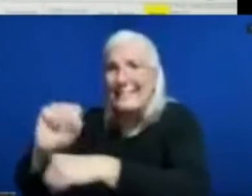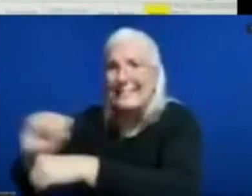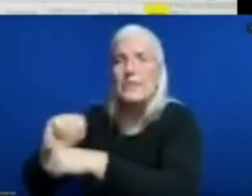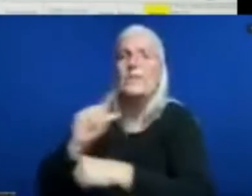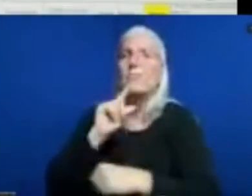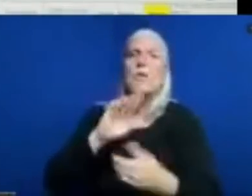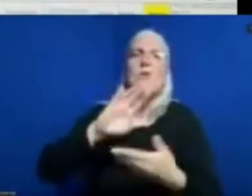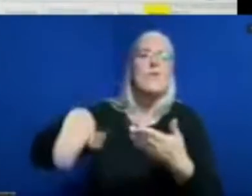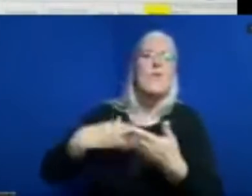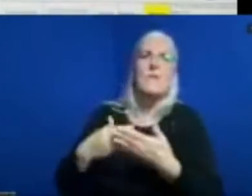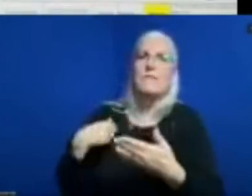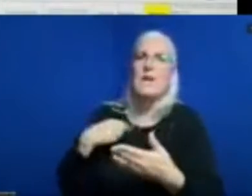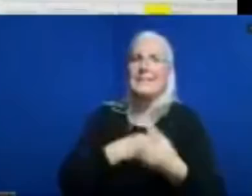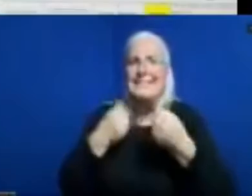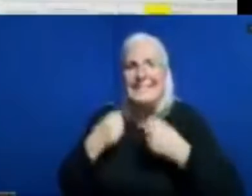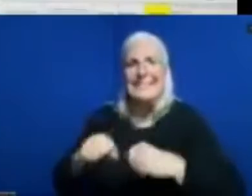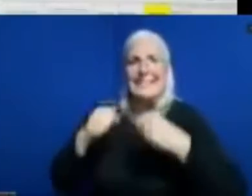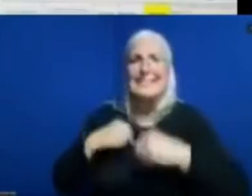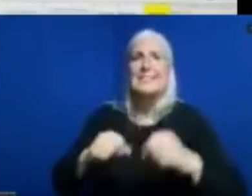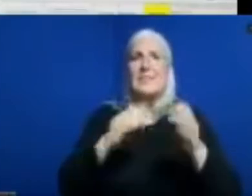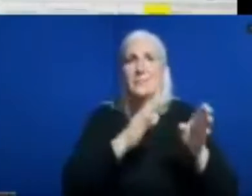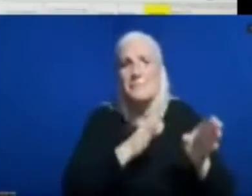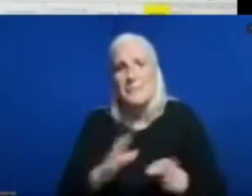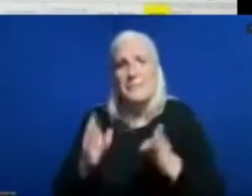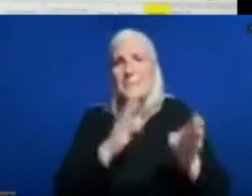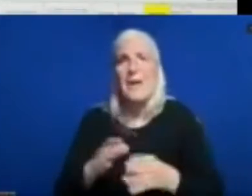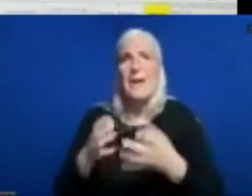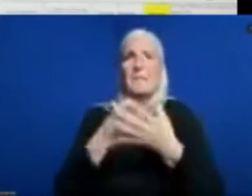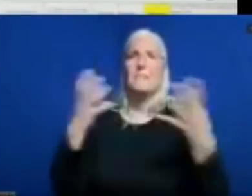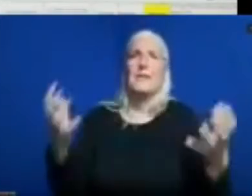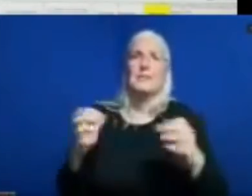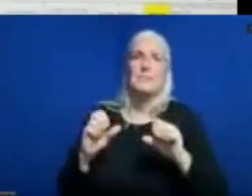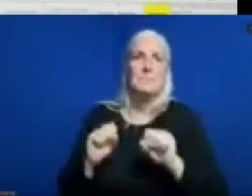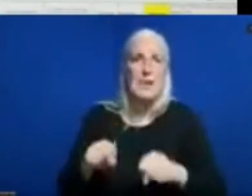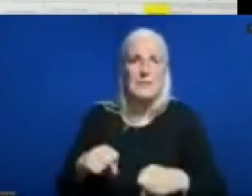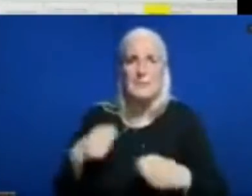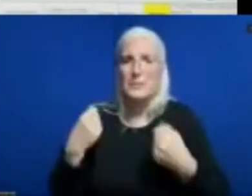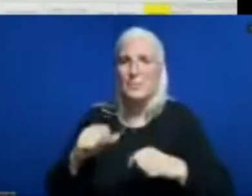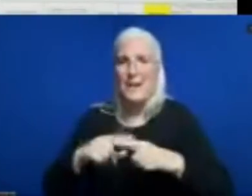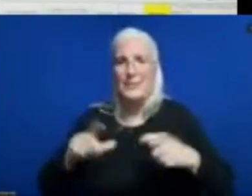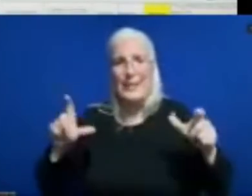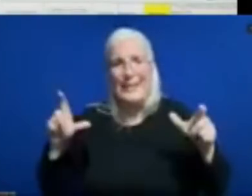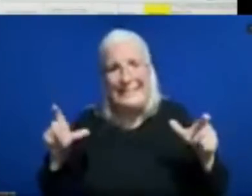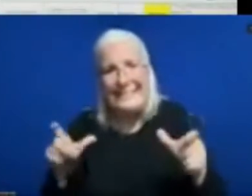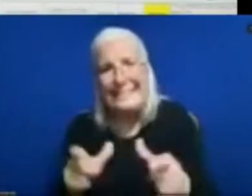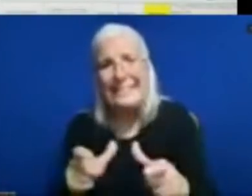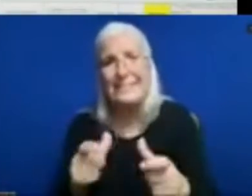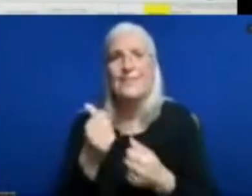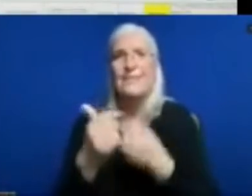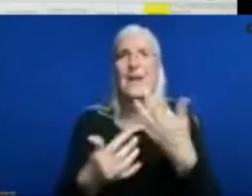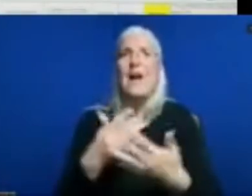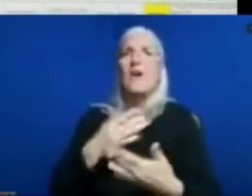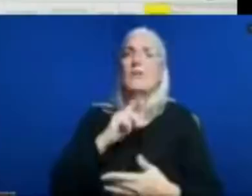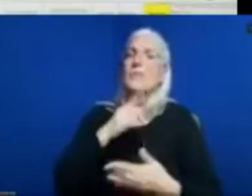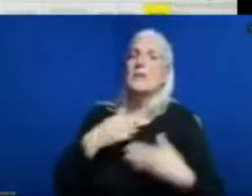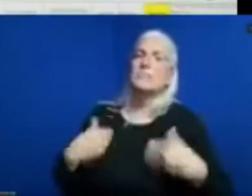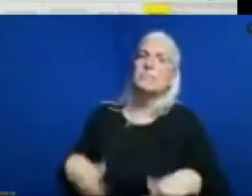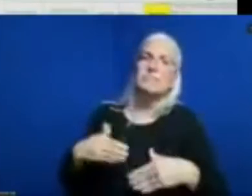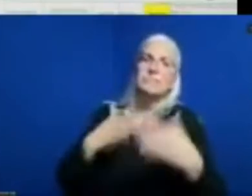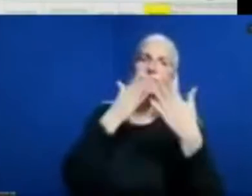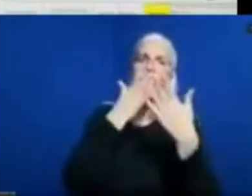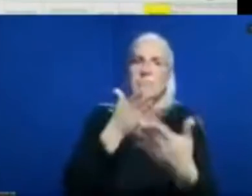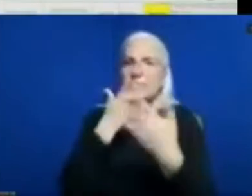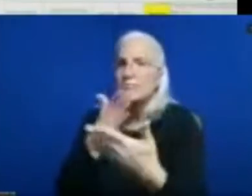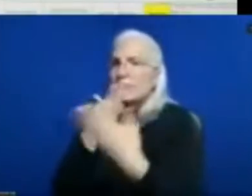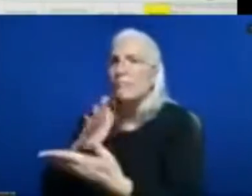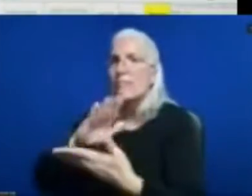all of the firefighters and first responders are putting in there. A lot of them may be our family, friends, and neighbors as well. So just thanks to them for all